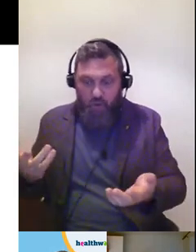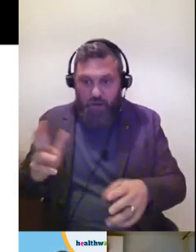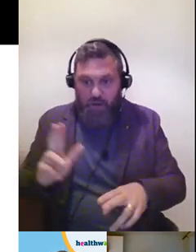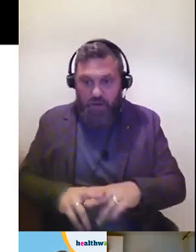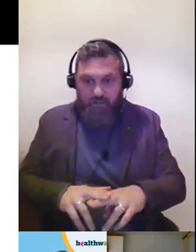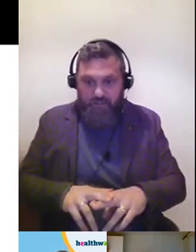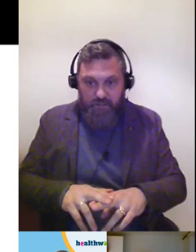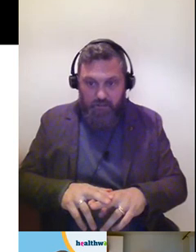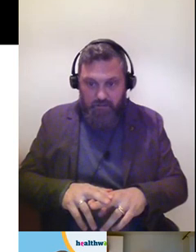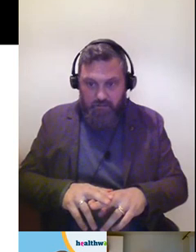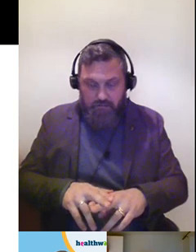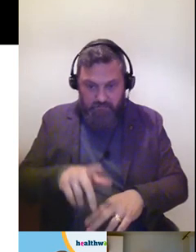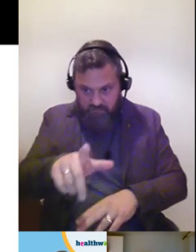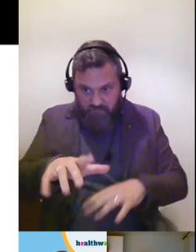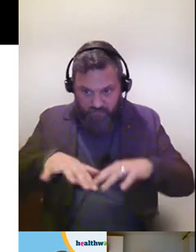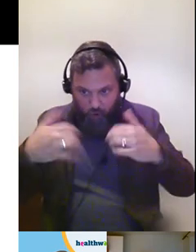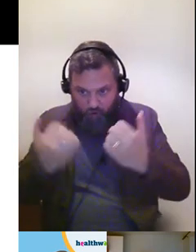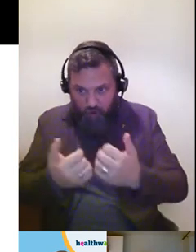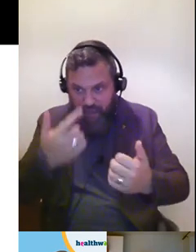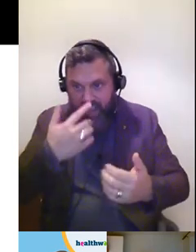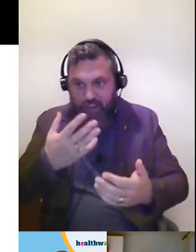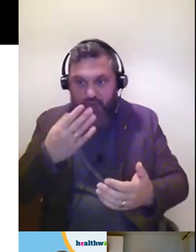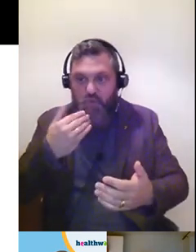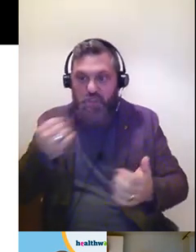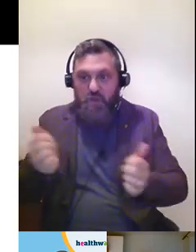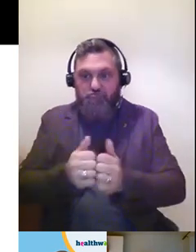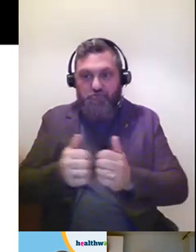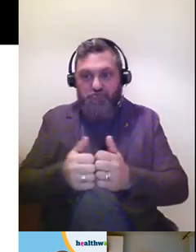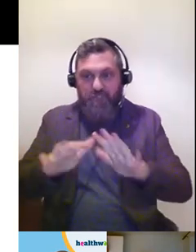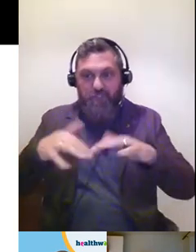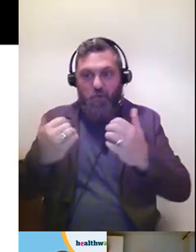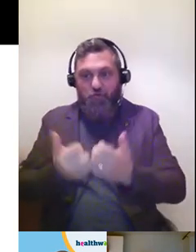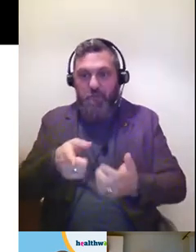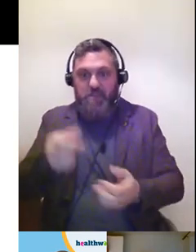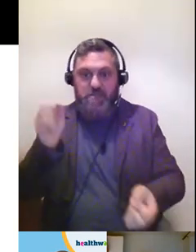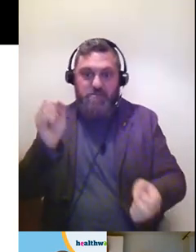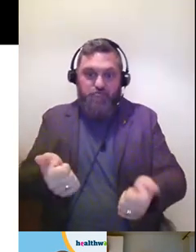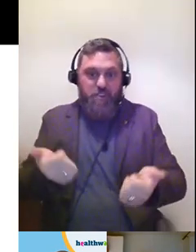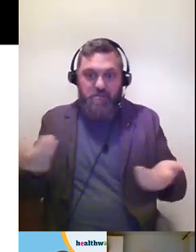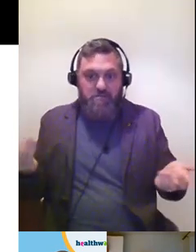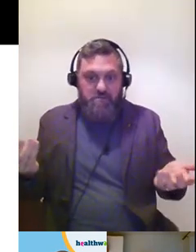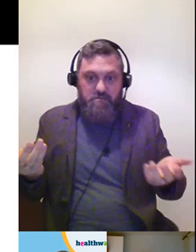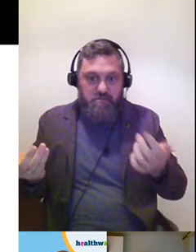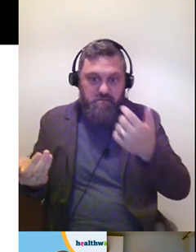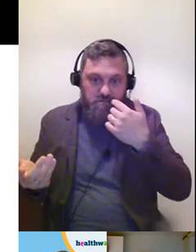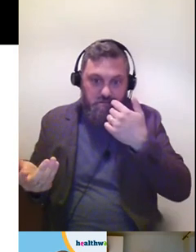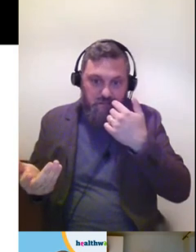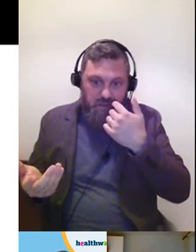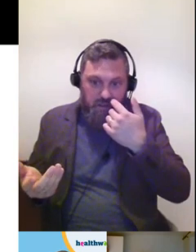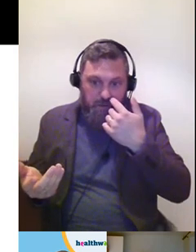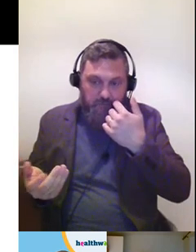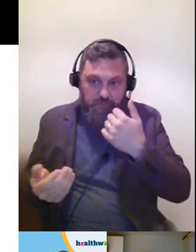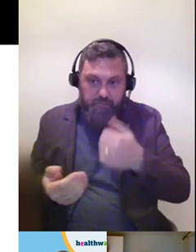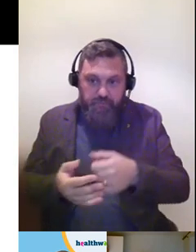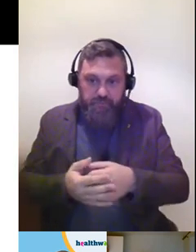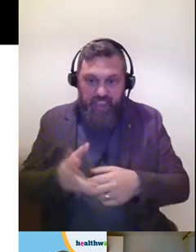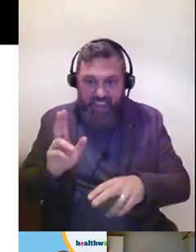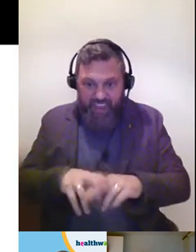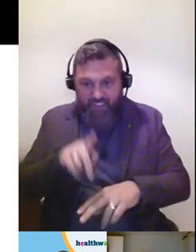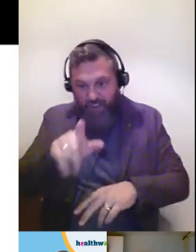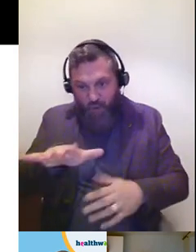have a forum that we could use that's an appropriate forum, that would be absolutely brilliant. So if you're happy